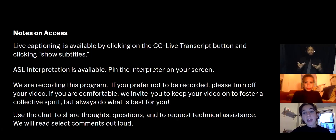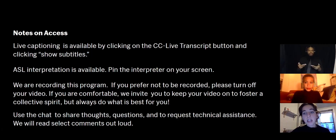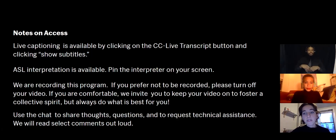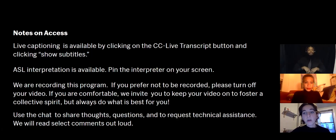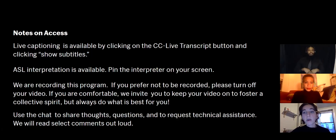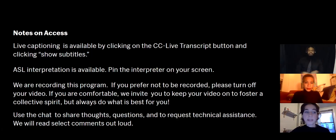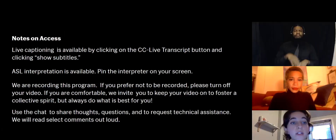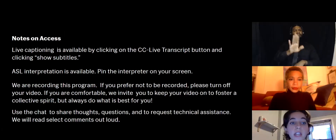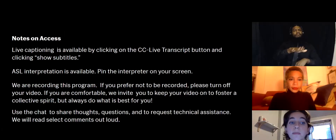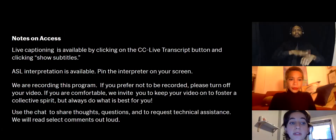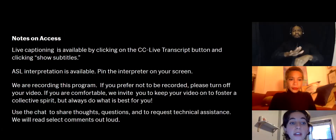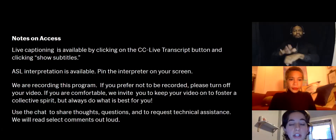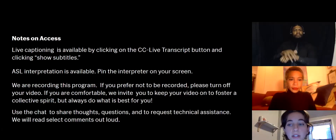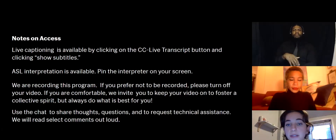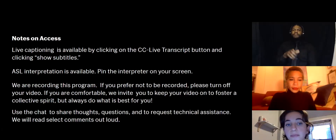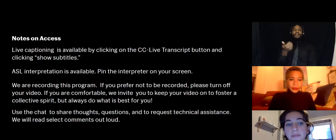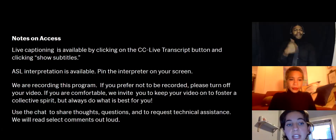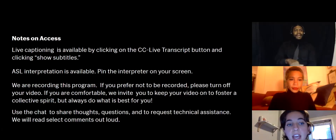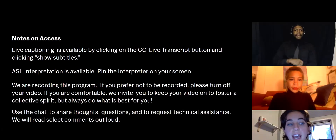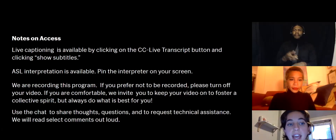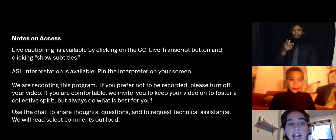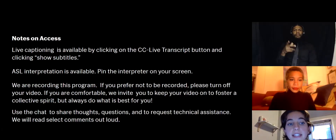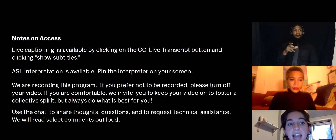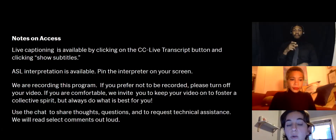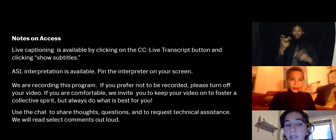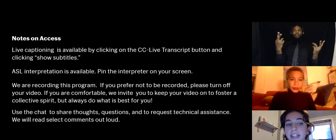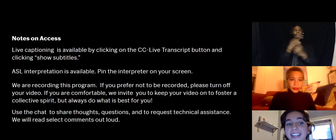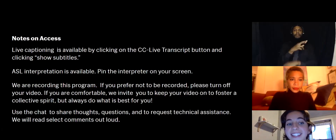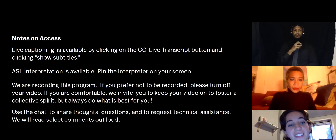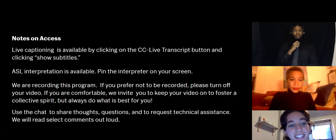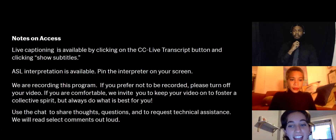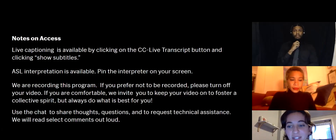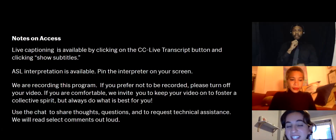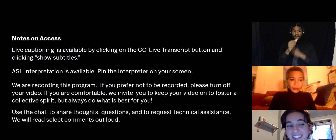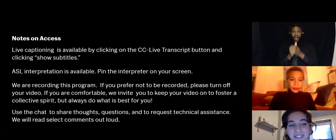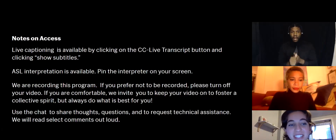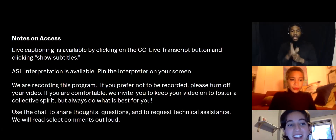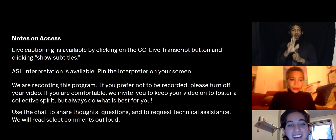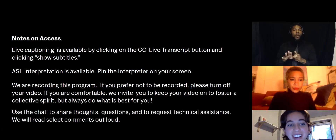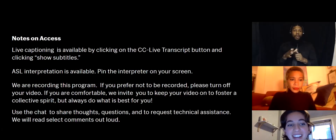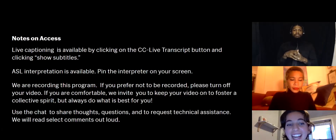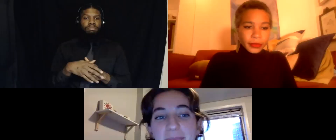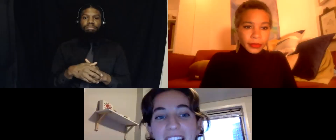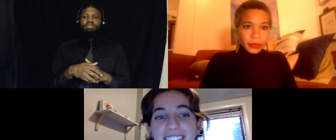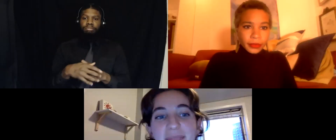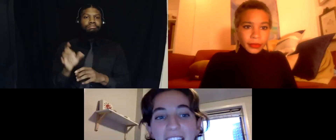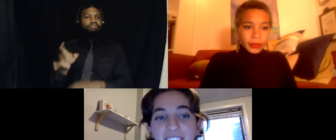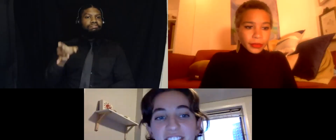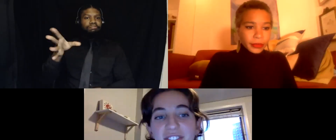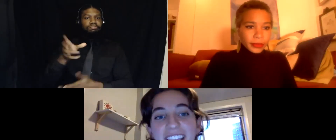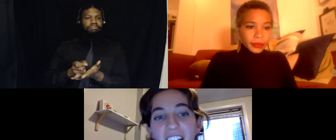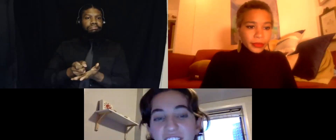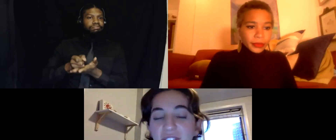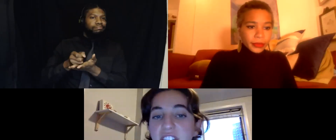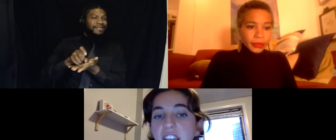any behavior or speech that abuses others. And now we can cut the slides so we can see one another, and I'll pass it back